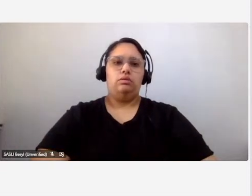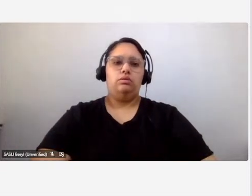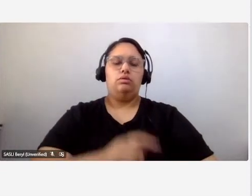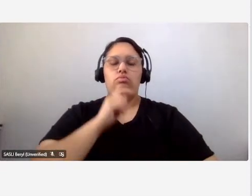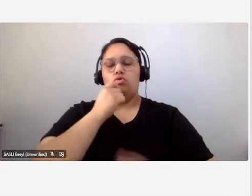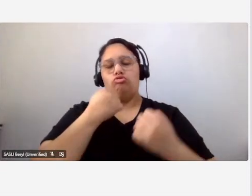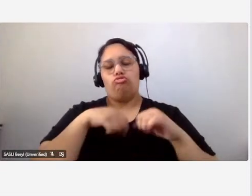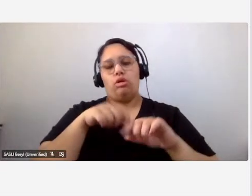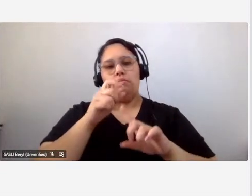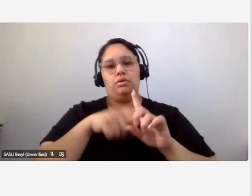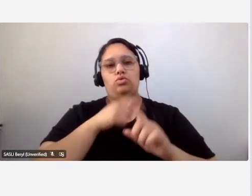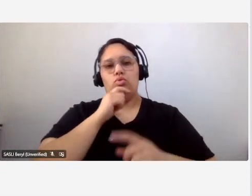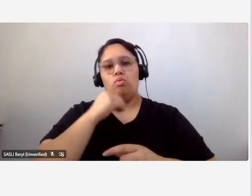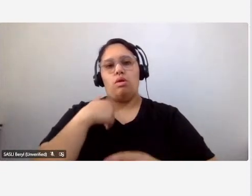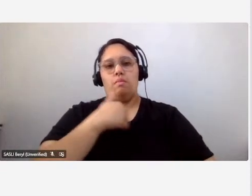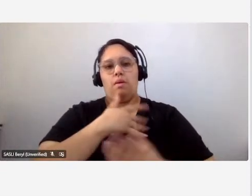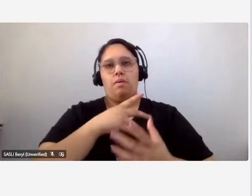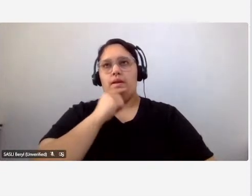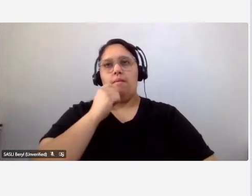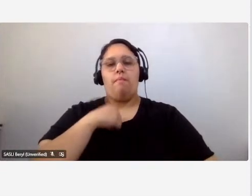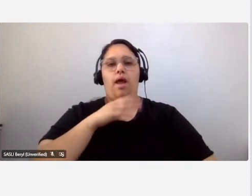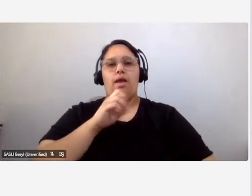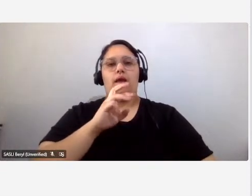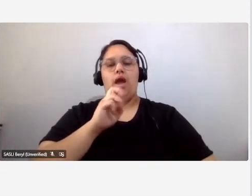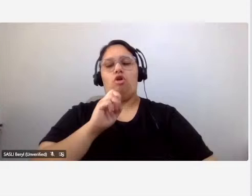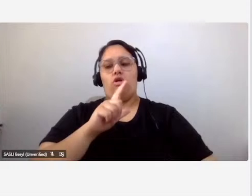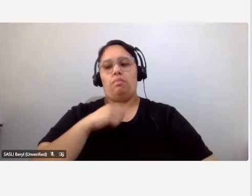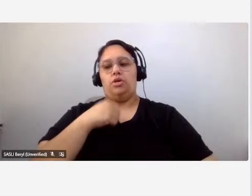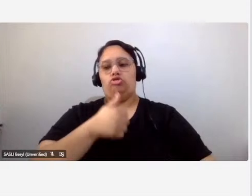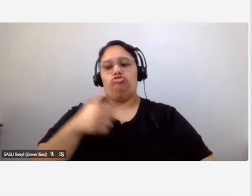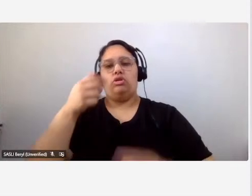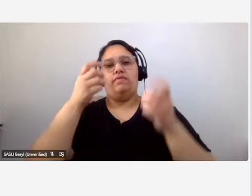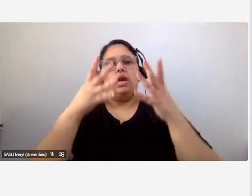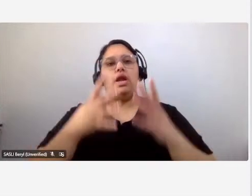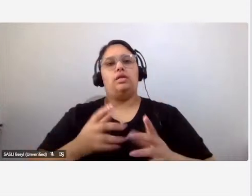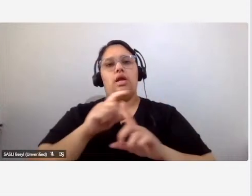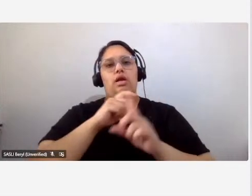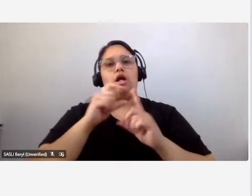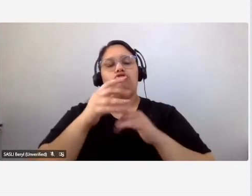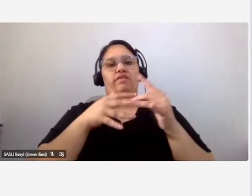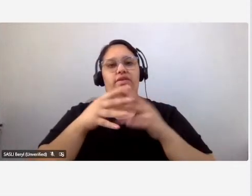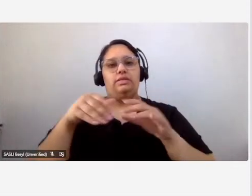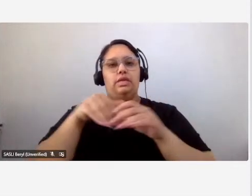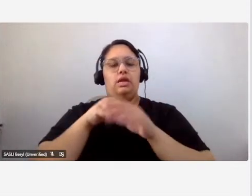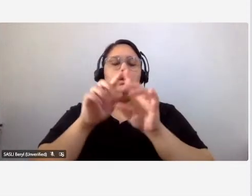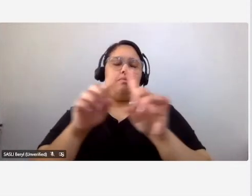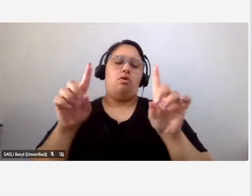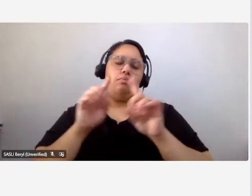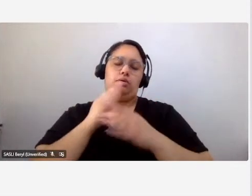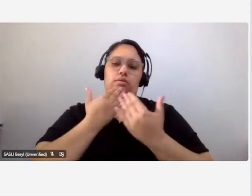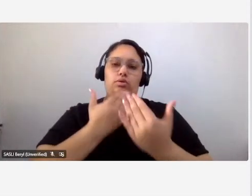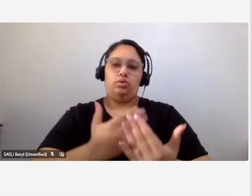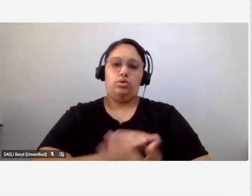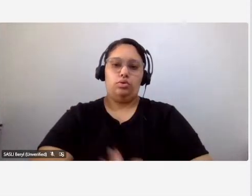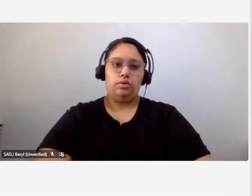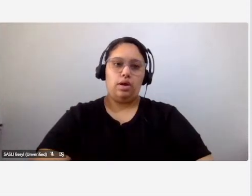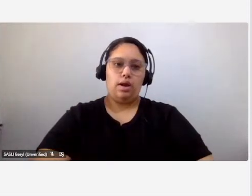Good morning, Chair. Good morning, members. My name is Carol van Wyk. I'm the Chief Director of Cultural Affairs in the department. Thank you.